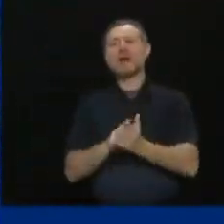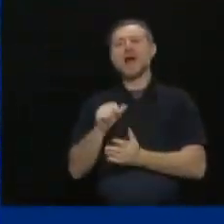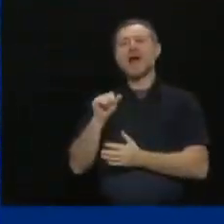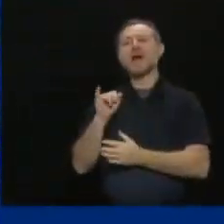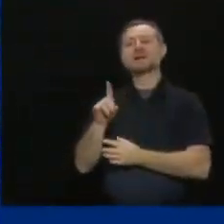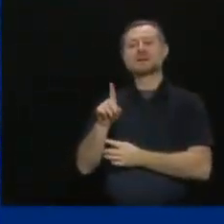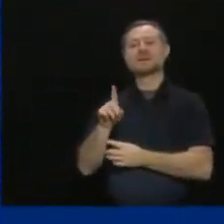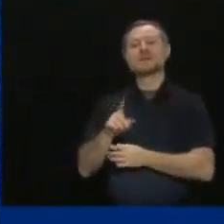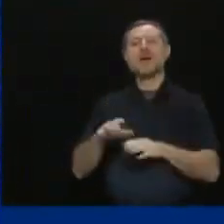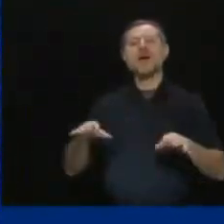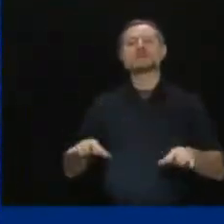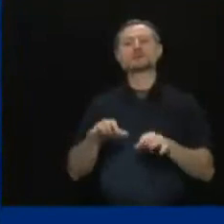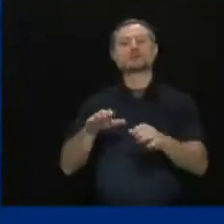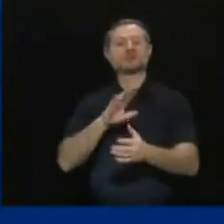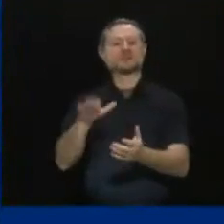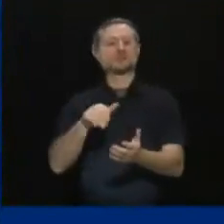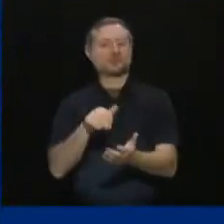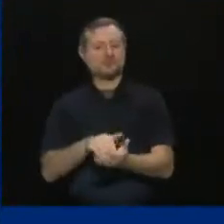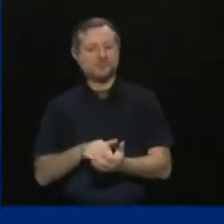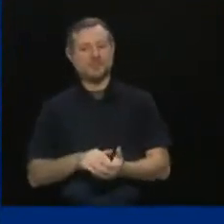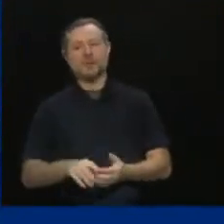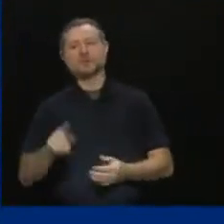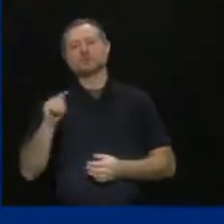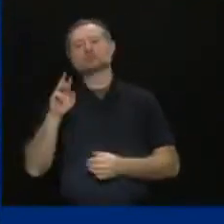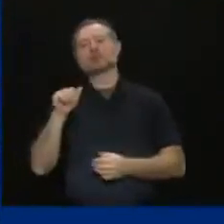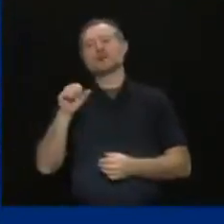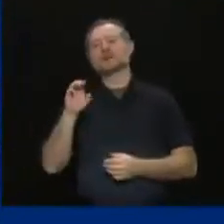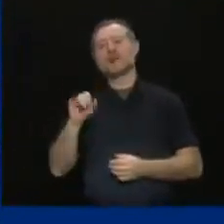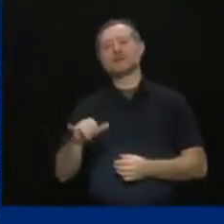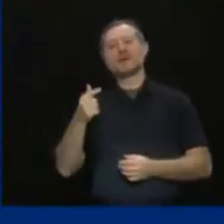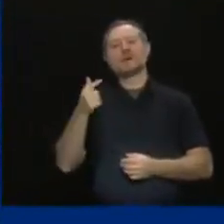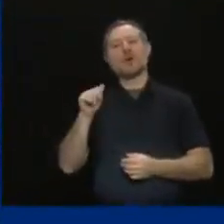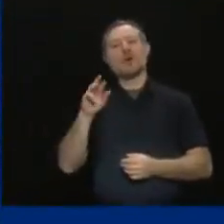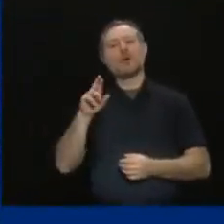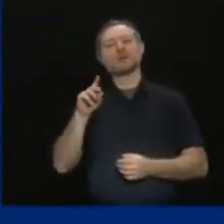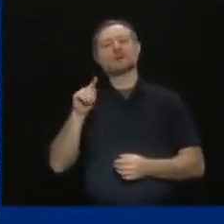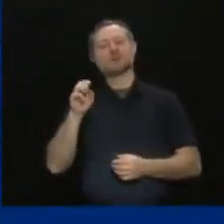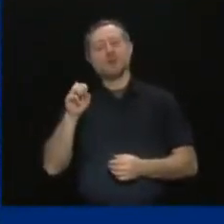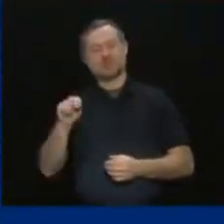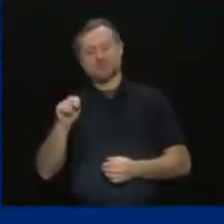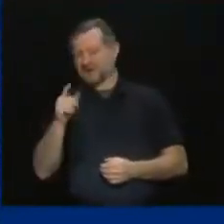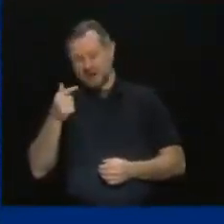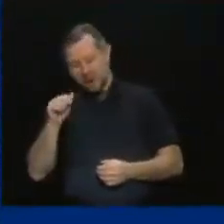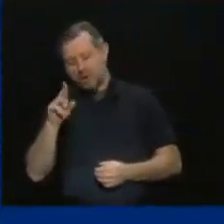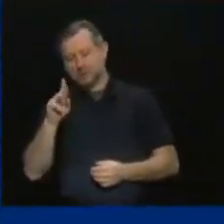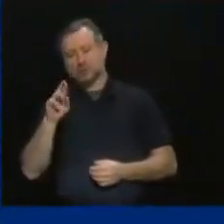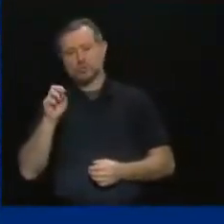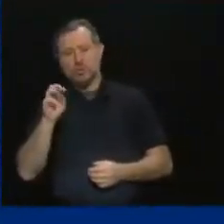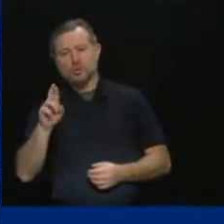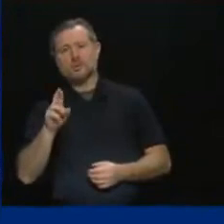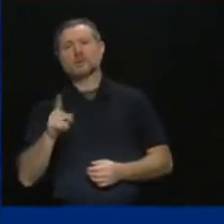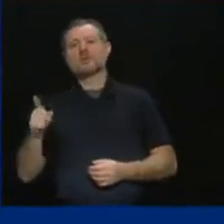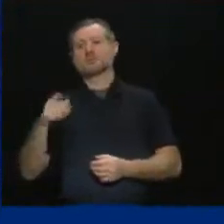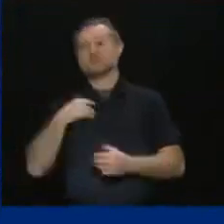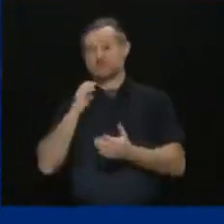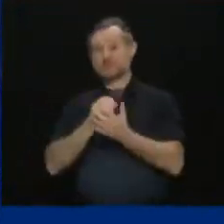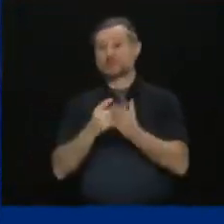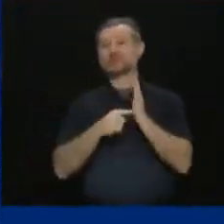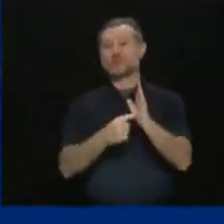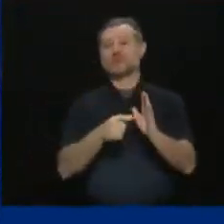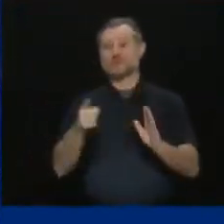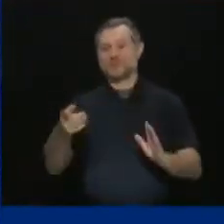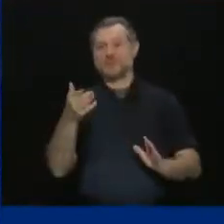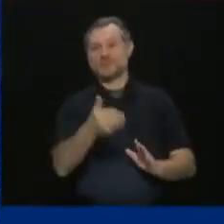Center, Tracy Gardner. We got the pictures that show that you've been there from the beginning. Harlem United, New